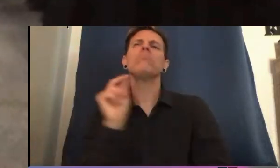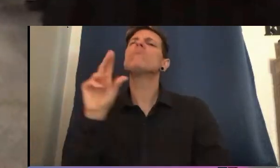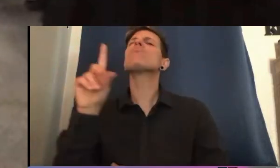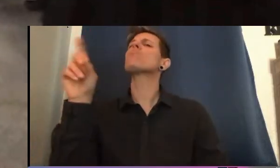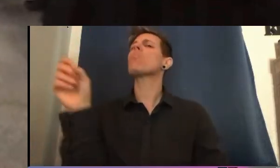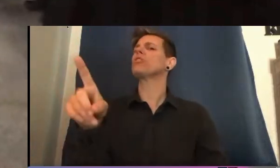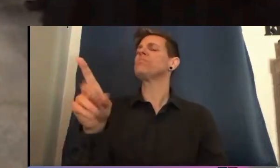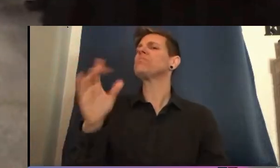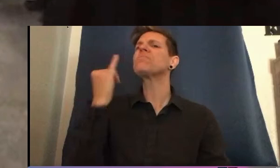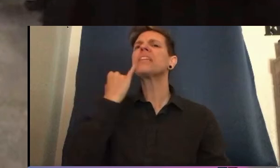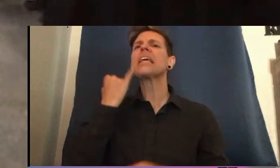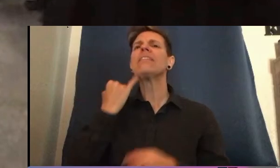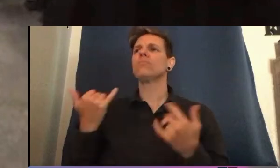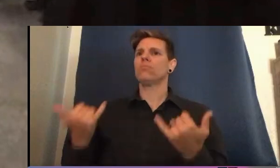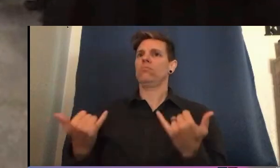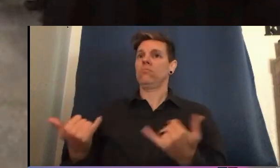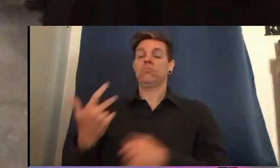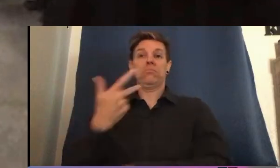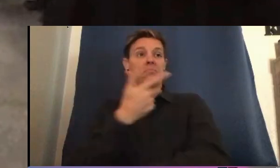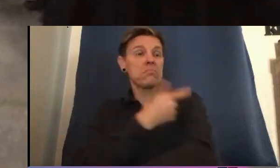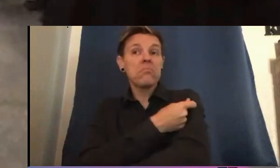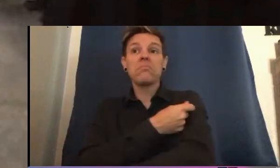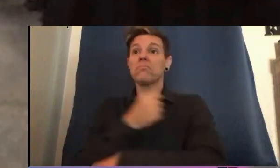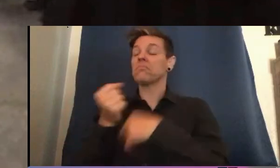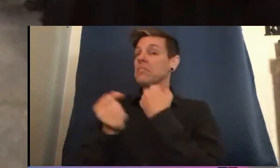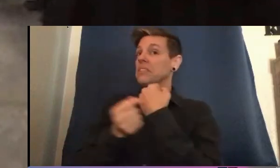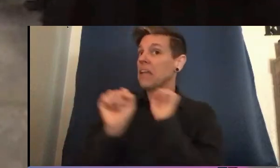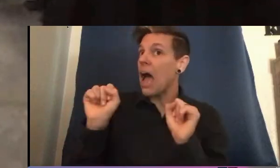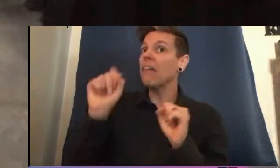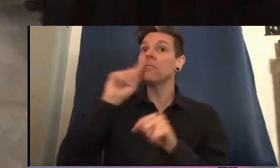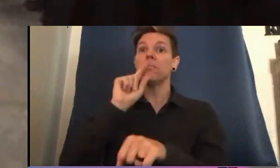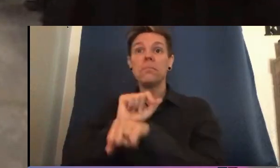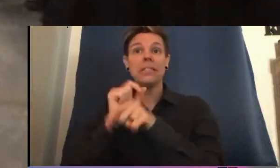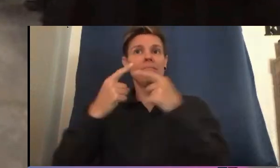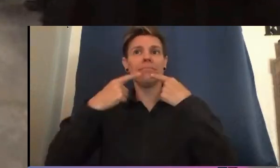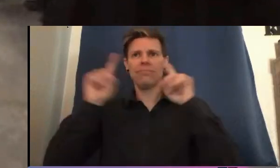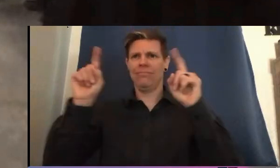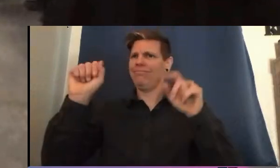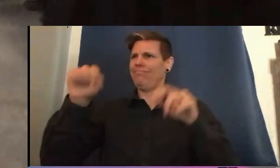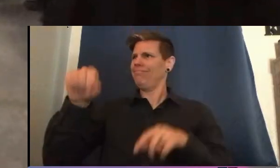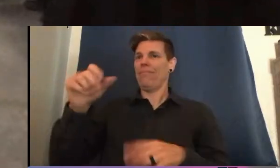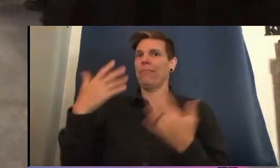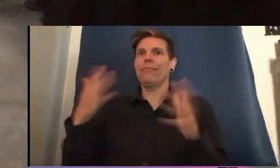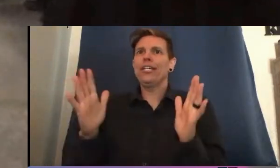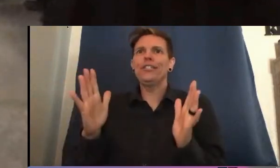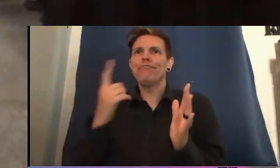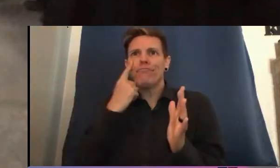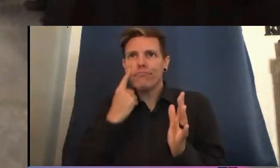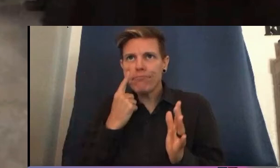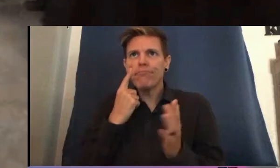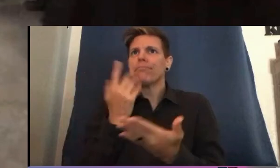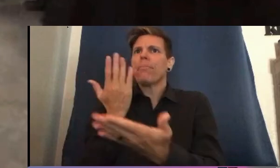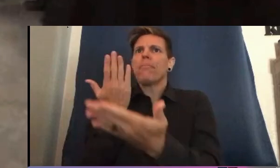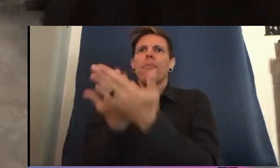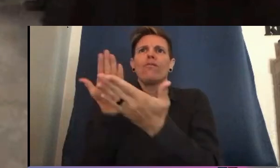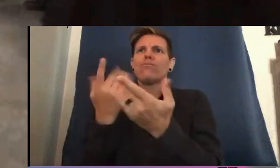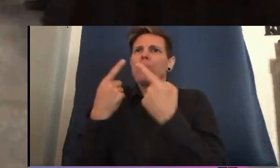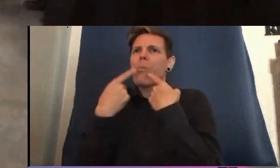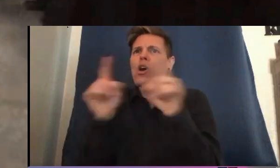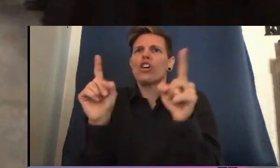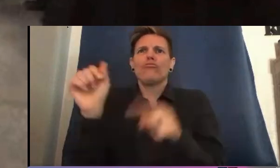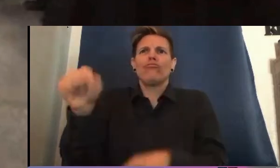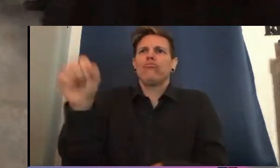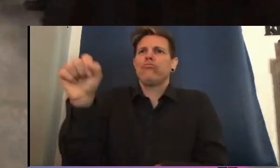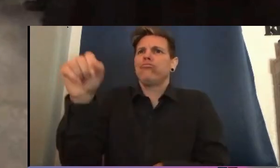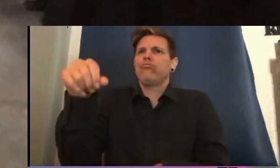vaccines are safe and effective. I think we've proven over and over again that they are, and that's our very best weapon in